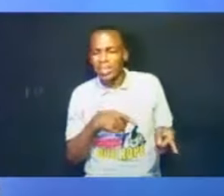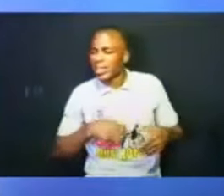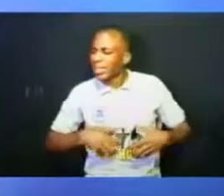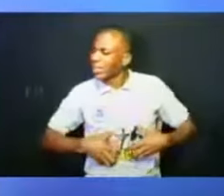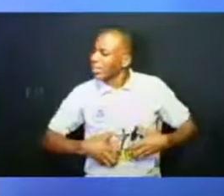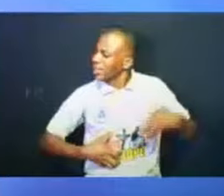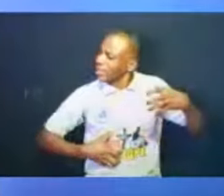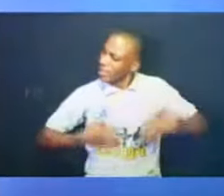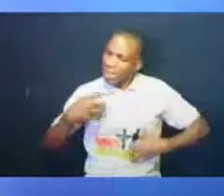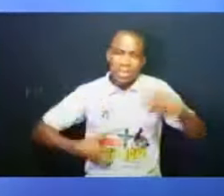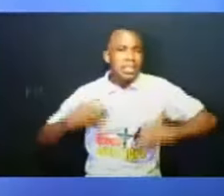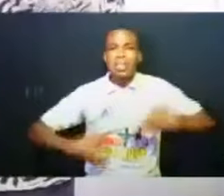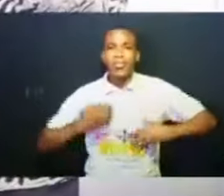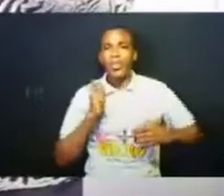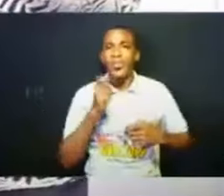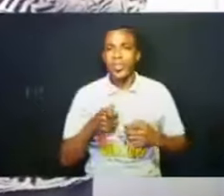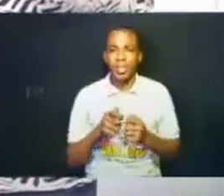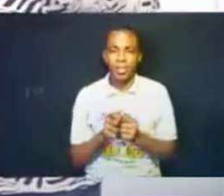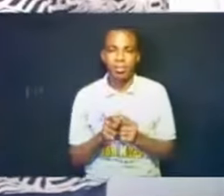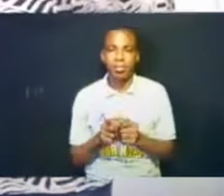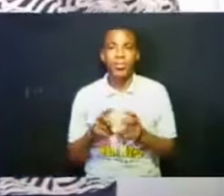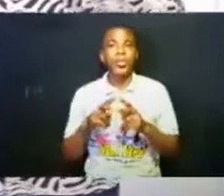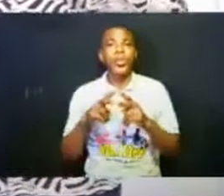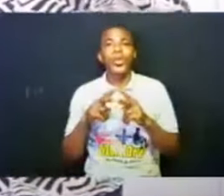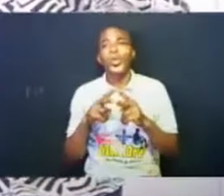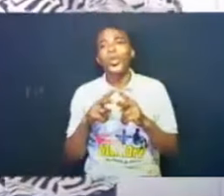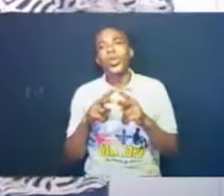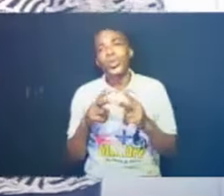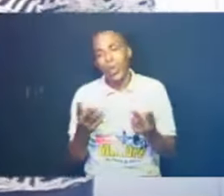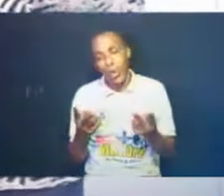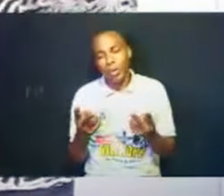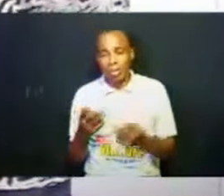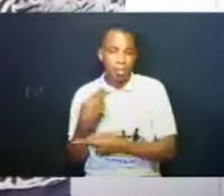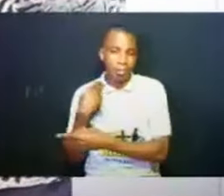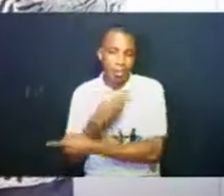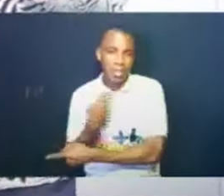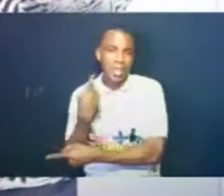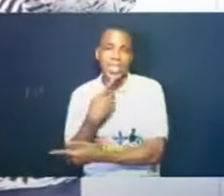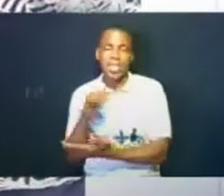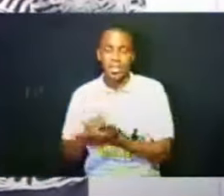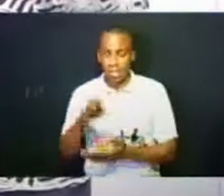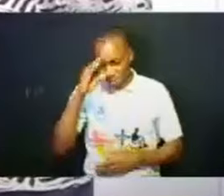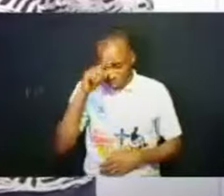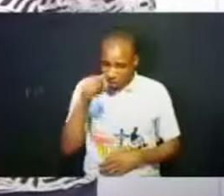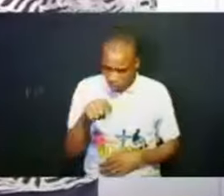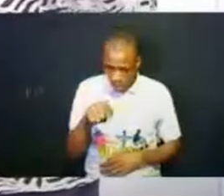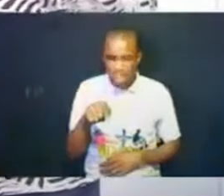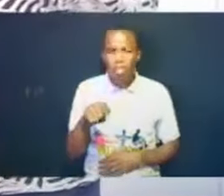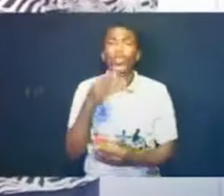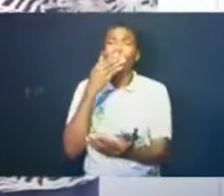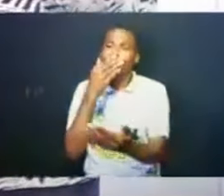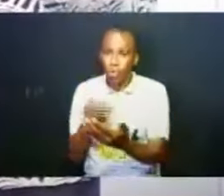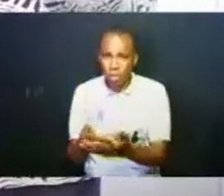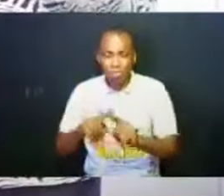tempered. And that he feels that the young man is a good material, but the wife's